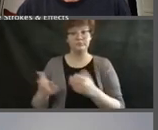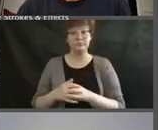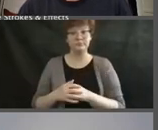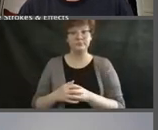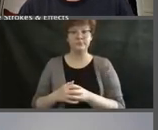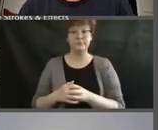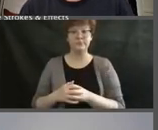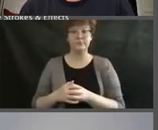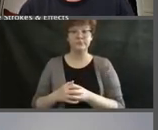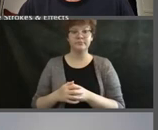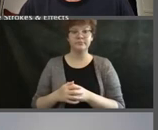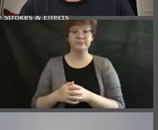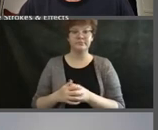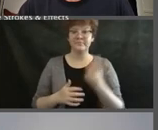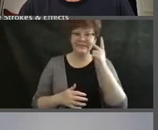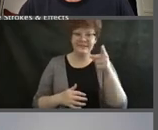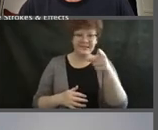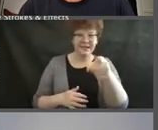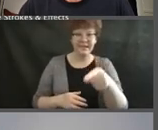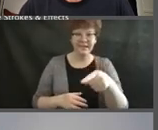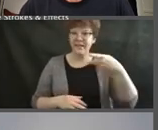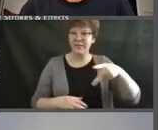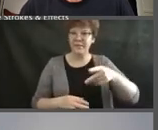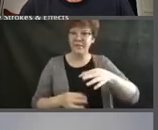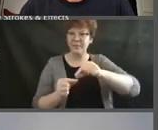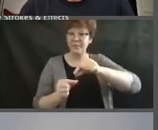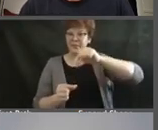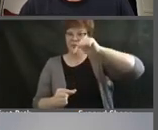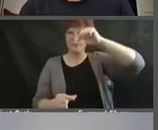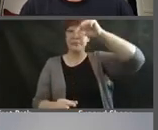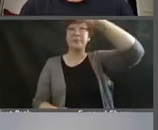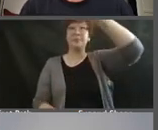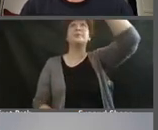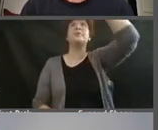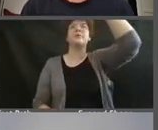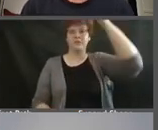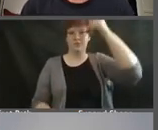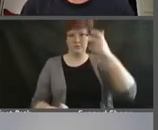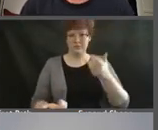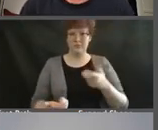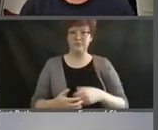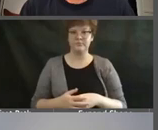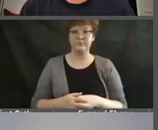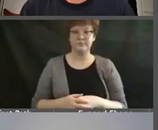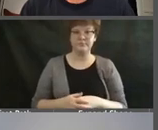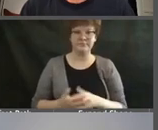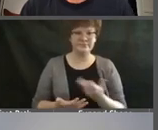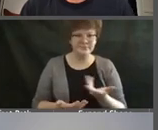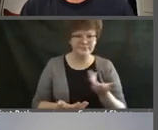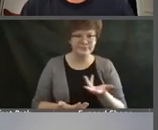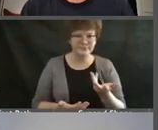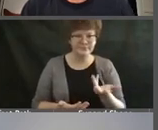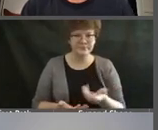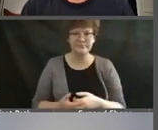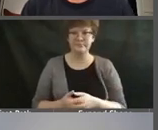brush. Notice this purple stick they got going back here. Well, there really isn't much in the way